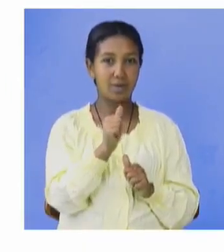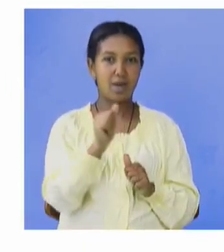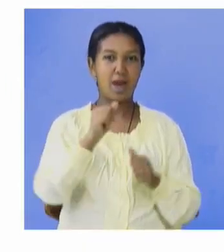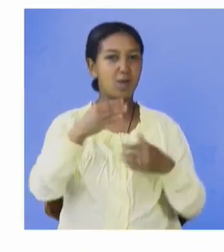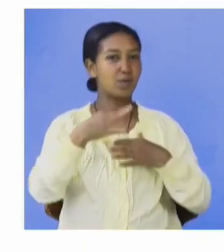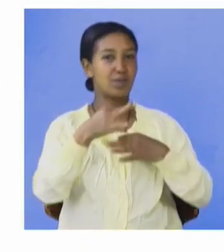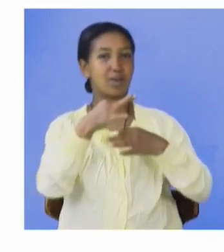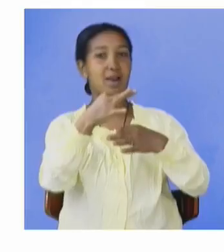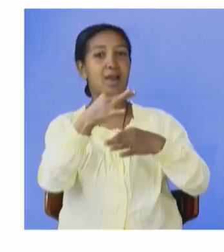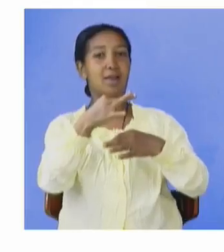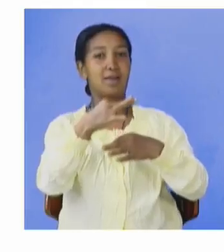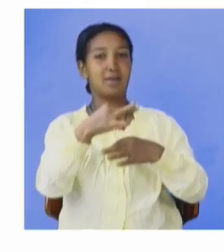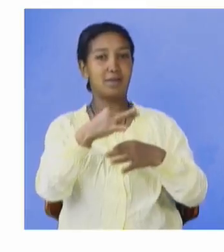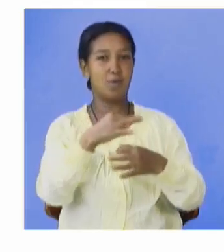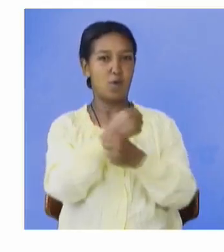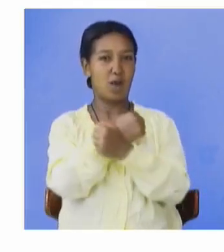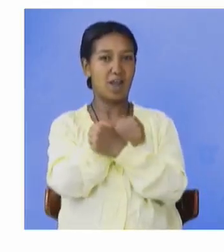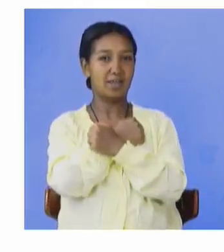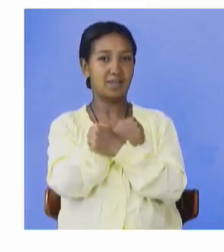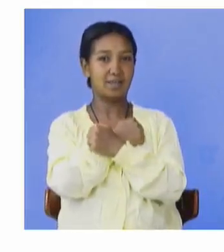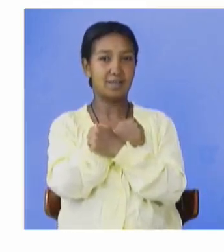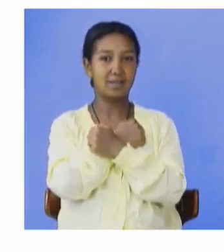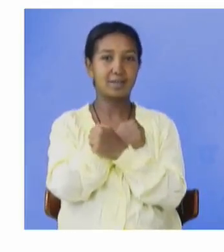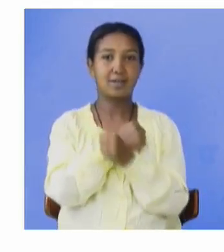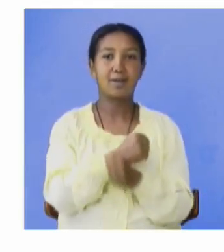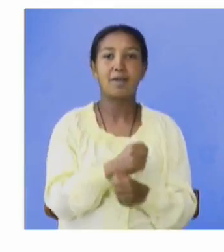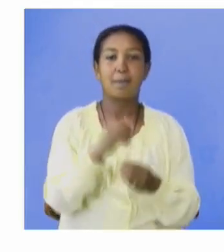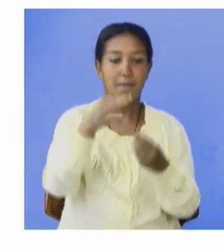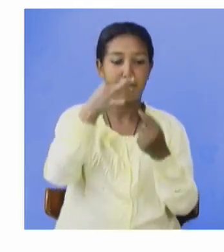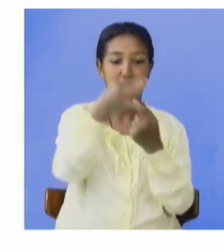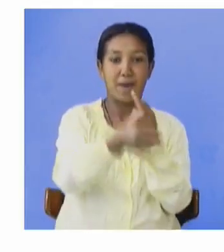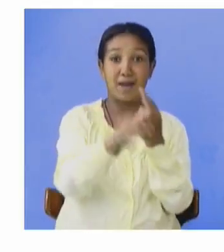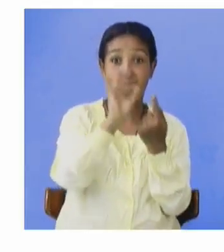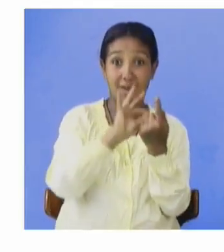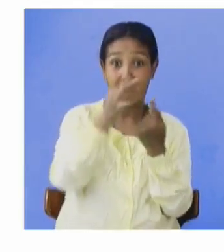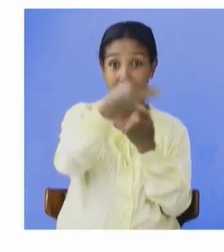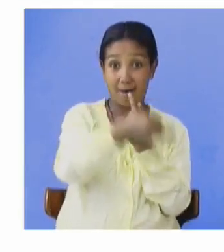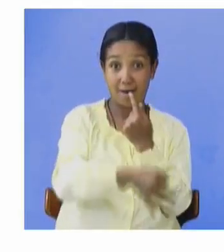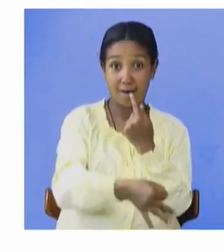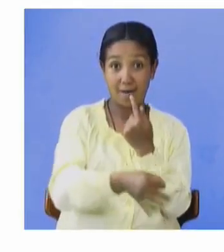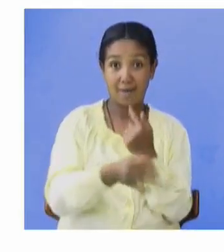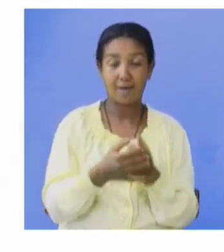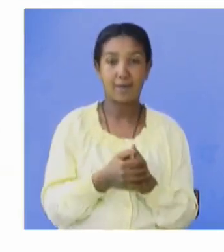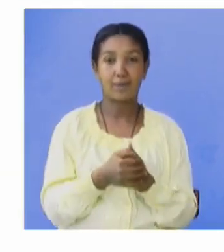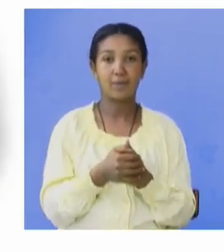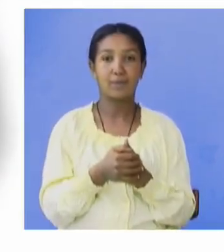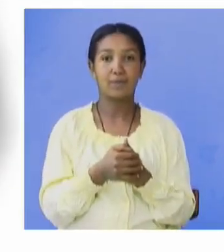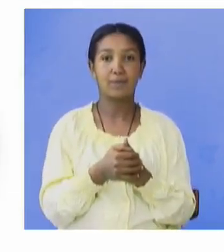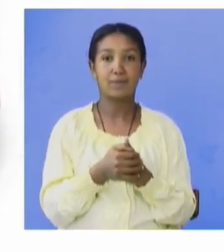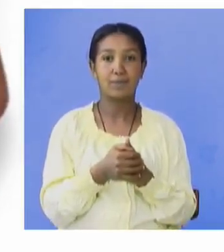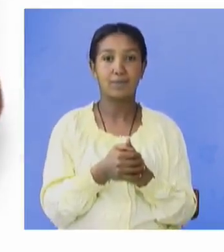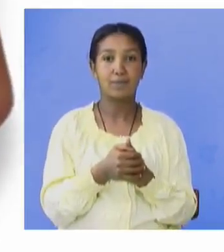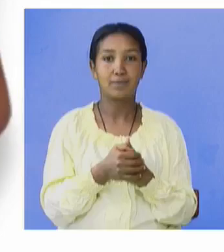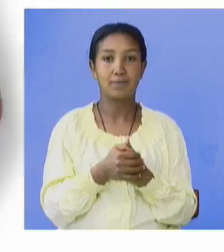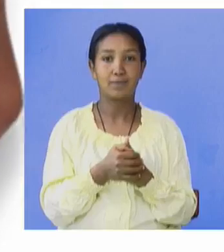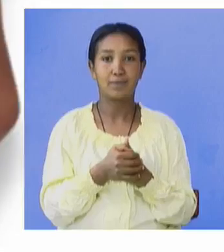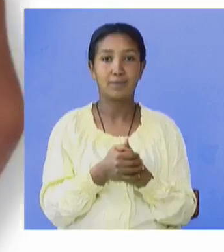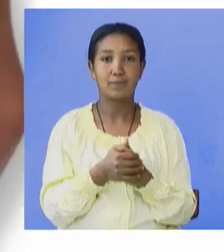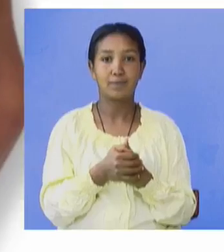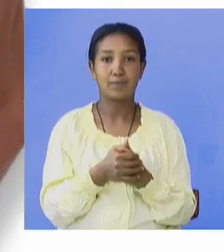like banana.